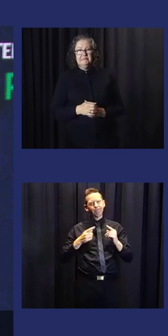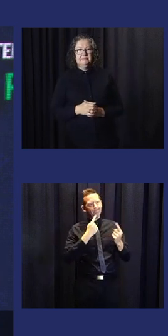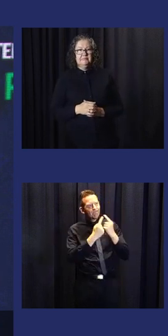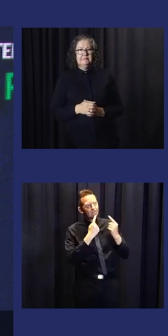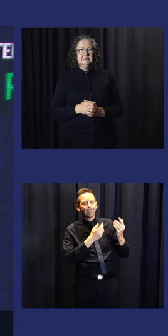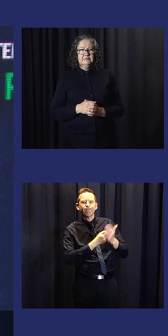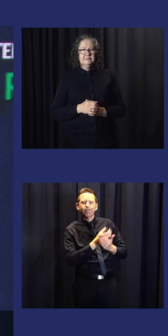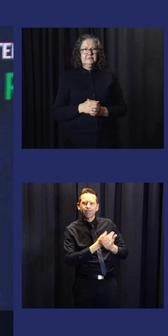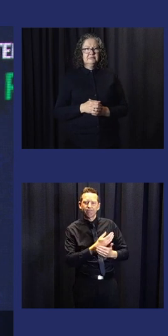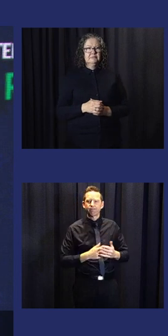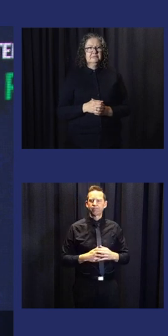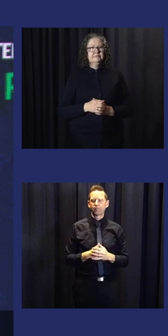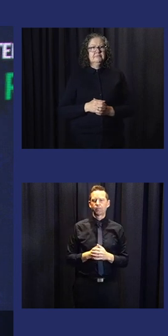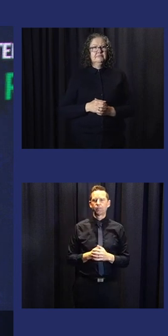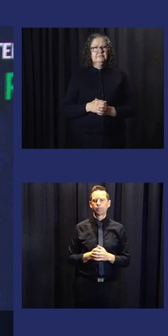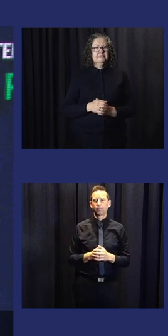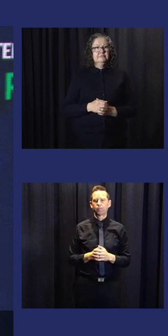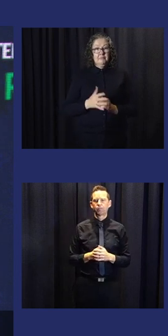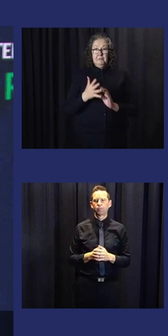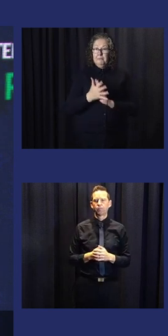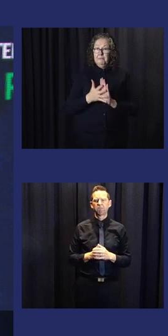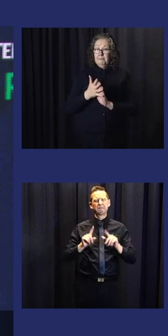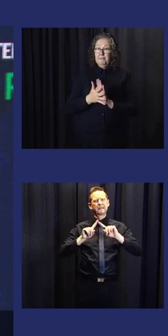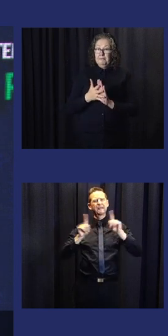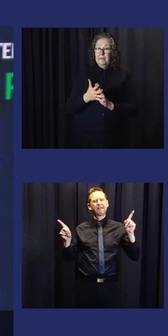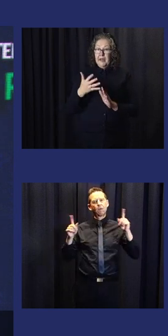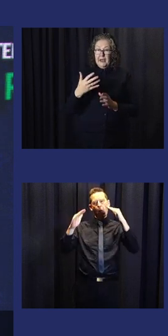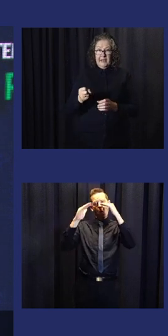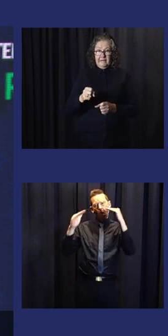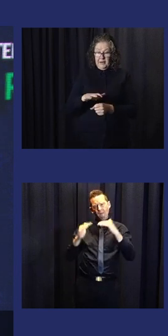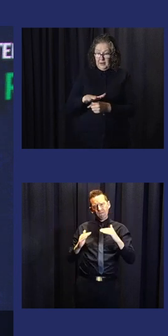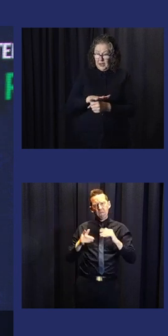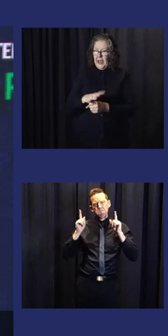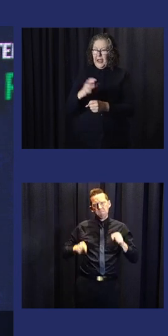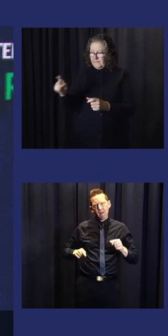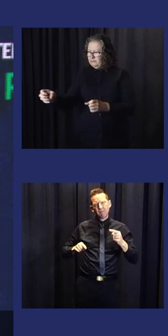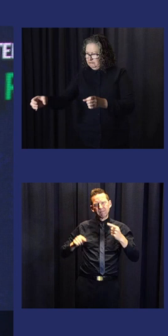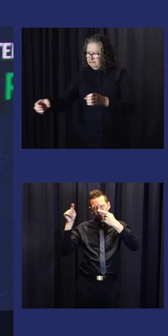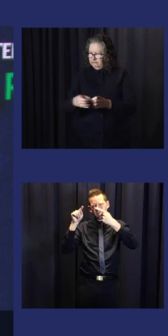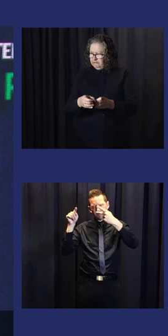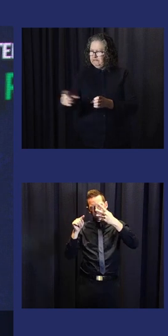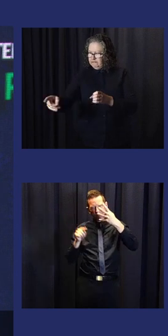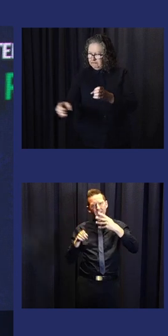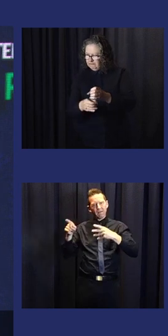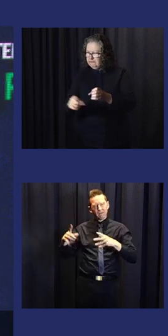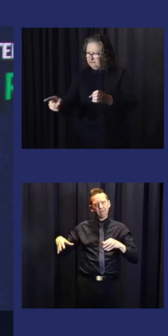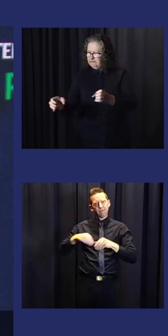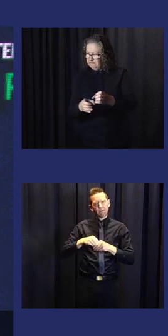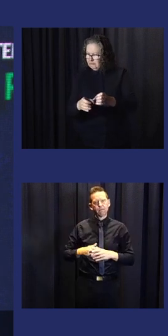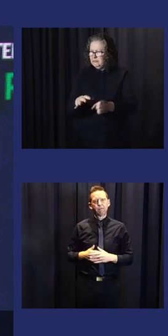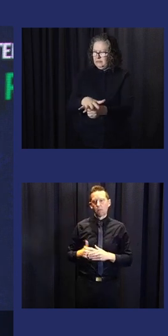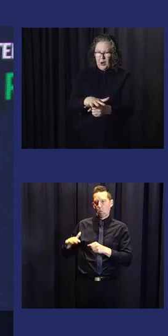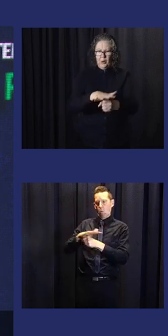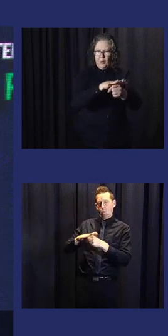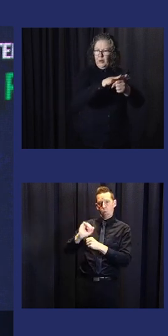Cross volunteers are stationed at the district, sub-district, and village levels. From that experience, we believe that local